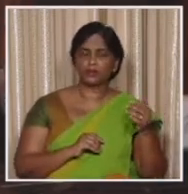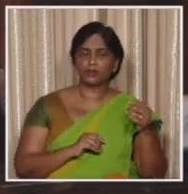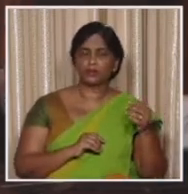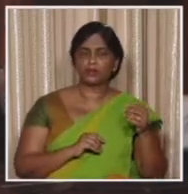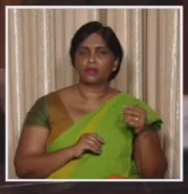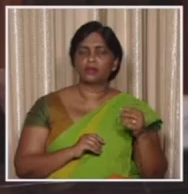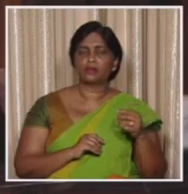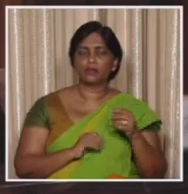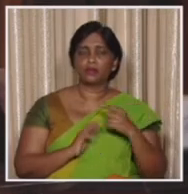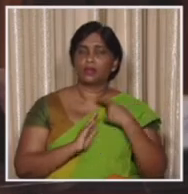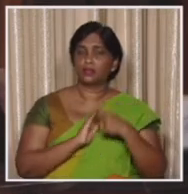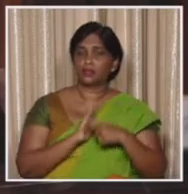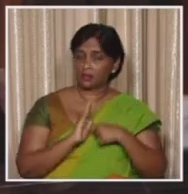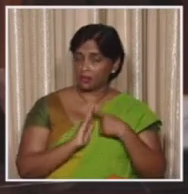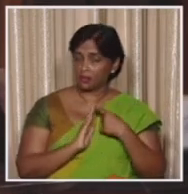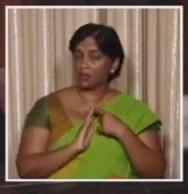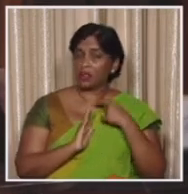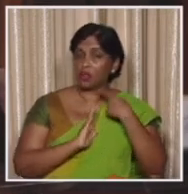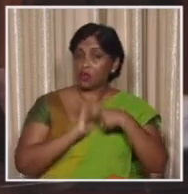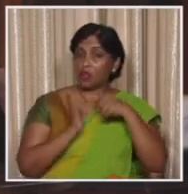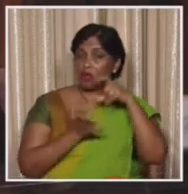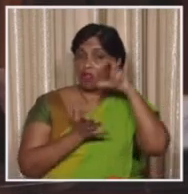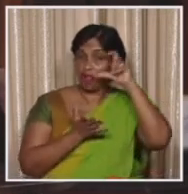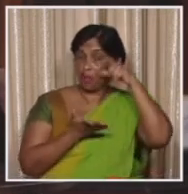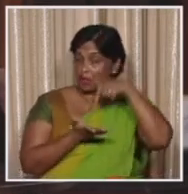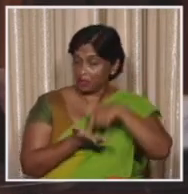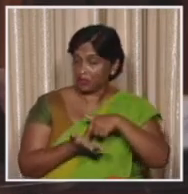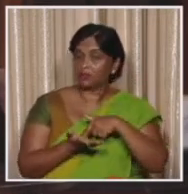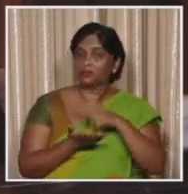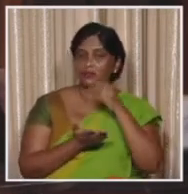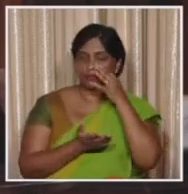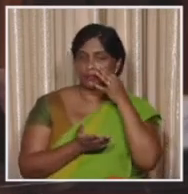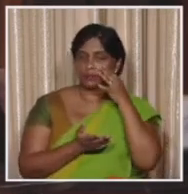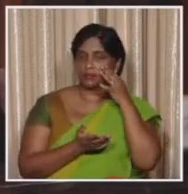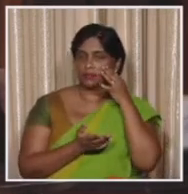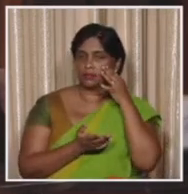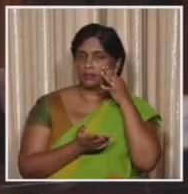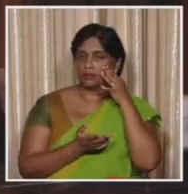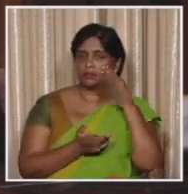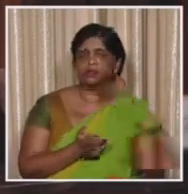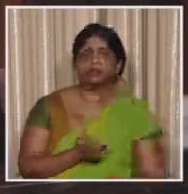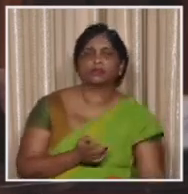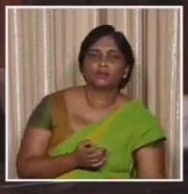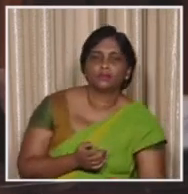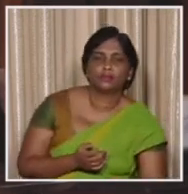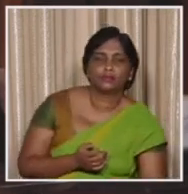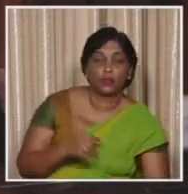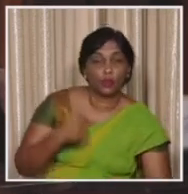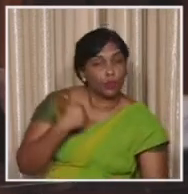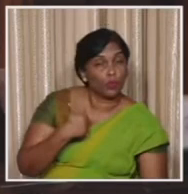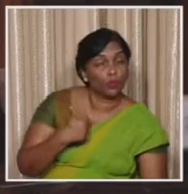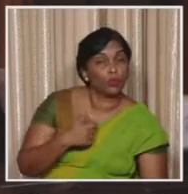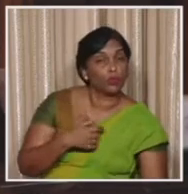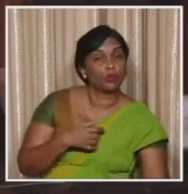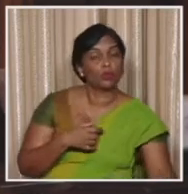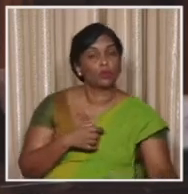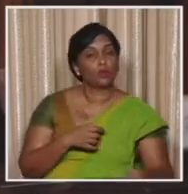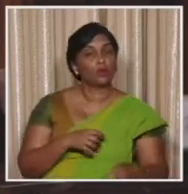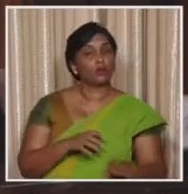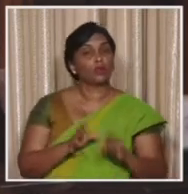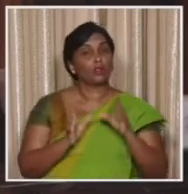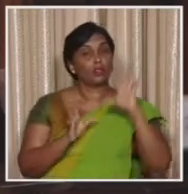the city limits in Colombo, the backpackers and the only the star rated ones are stuck with this. The others are